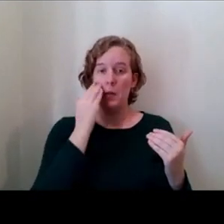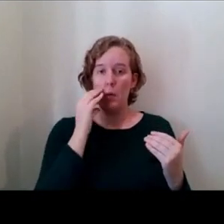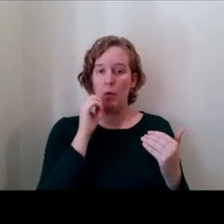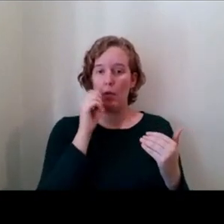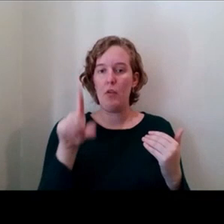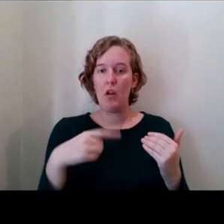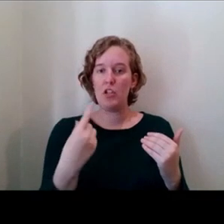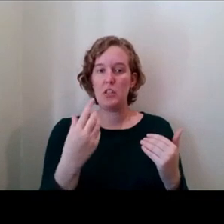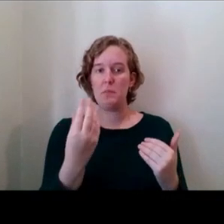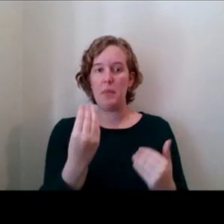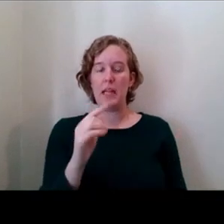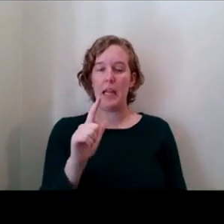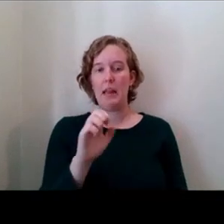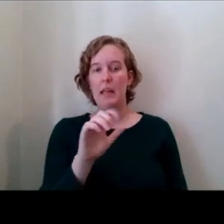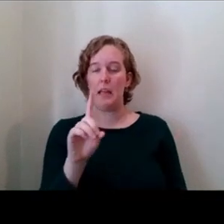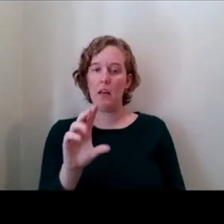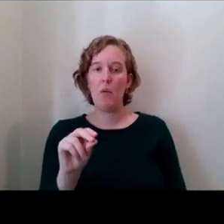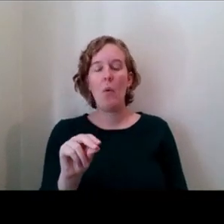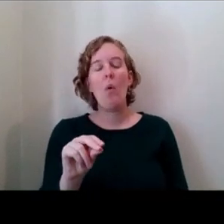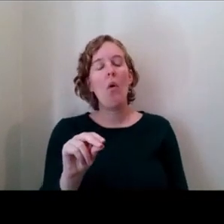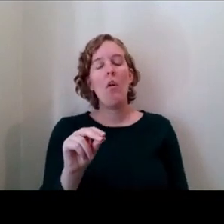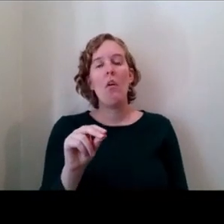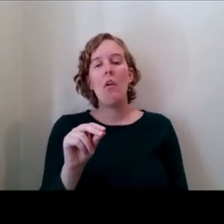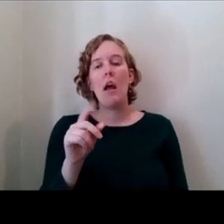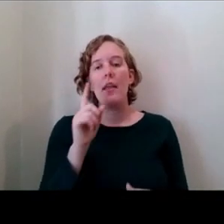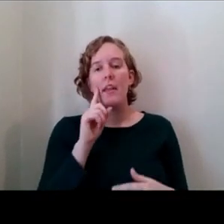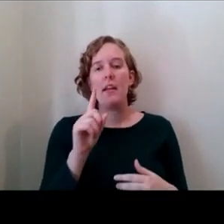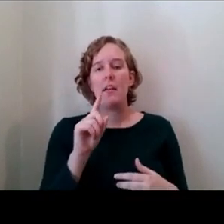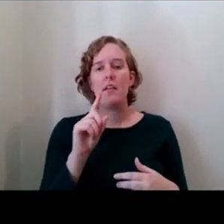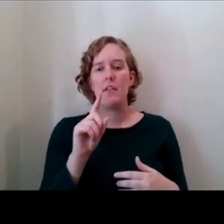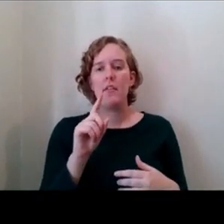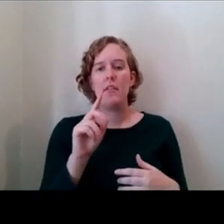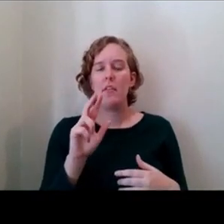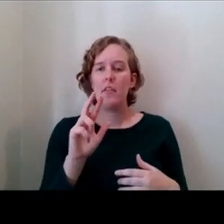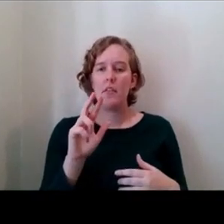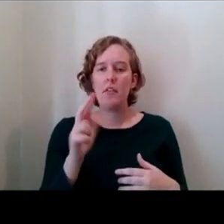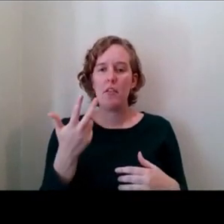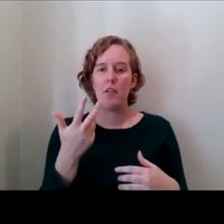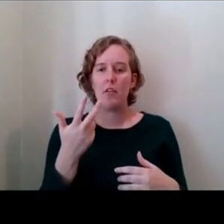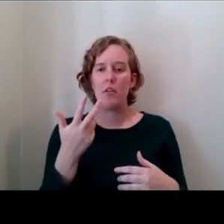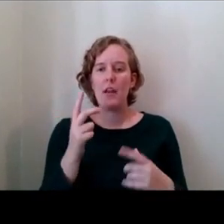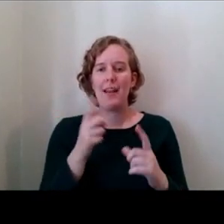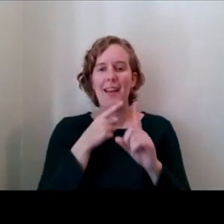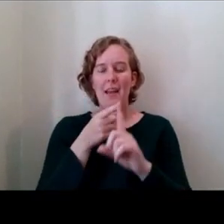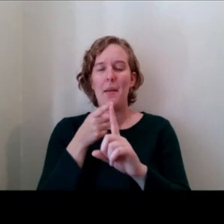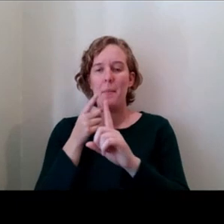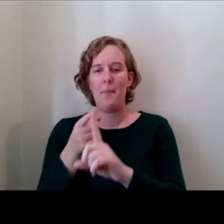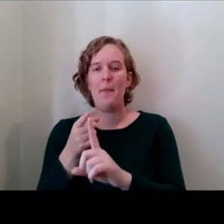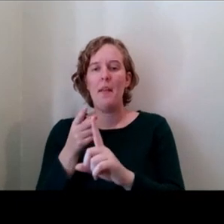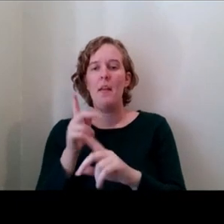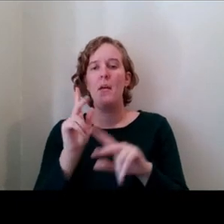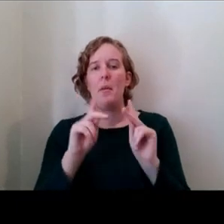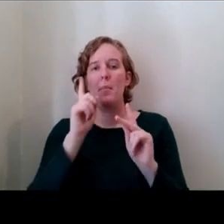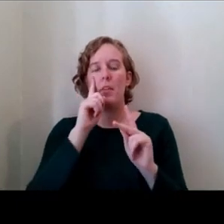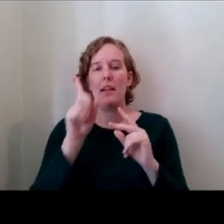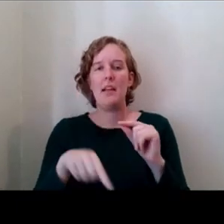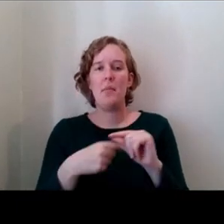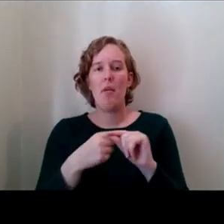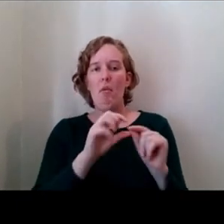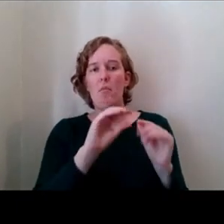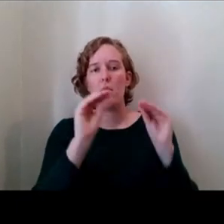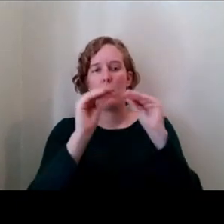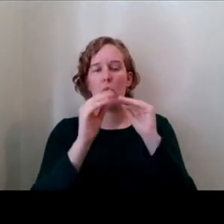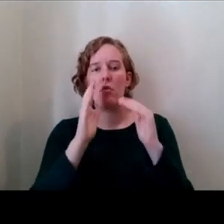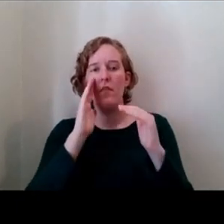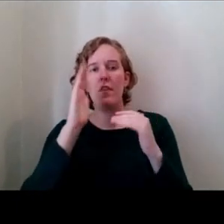an LED. And we even achieved, I think, our third aim with Gadgeteer, which was to have people thinking about the form of devices. And we've got some